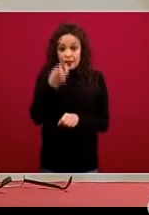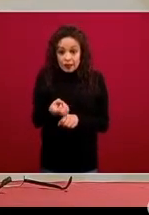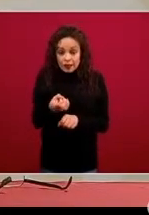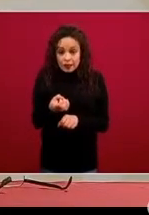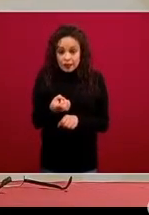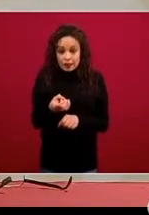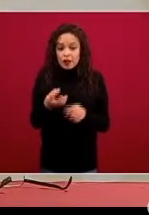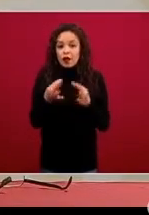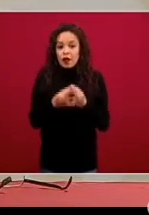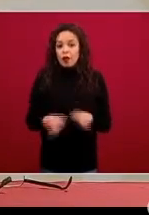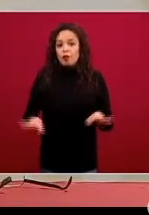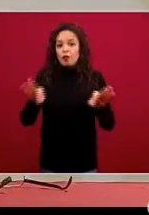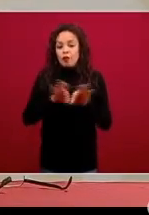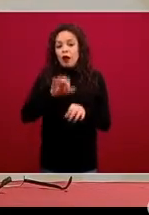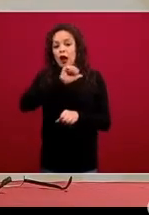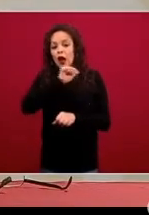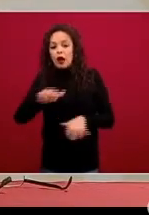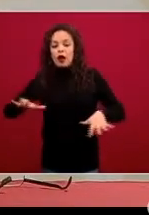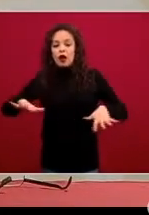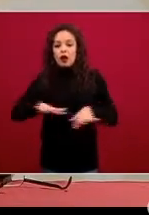of the